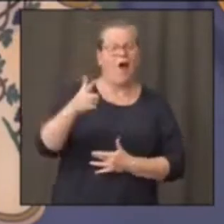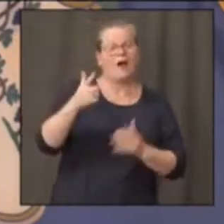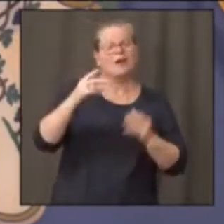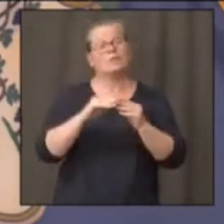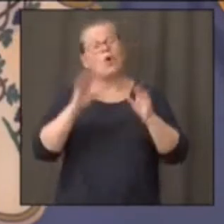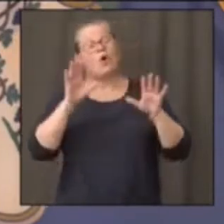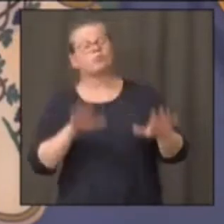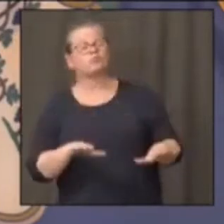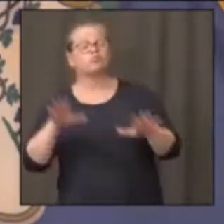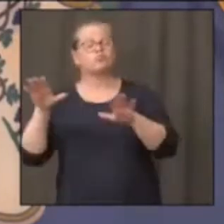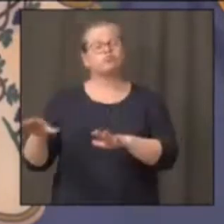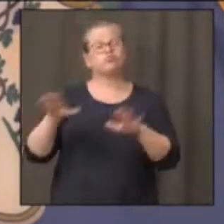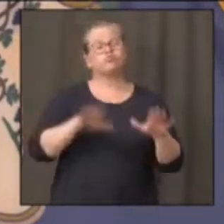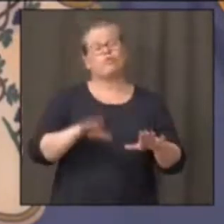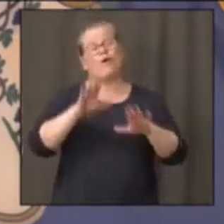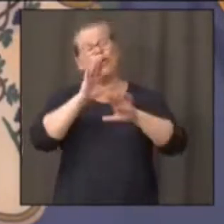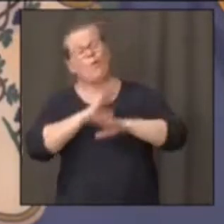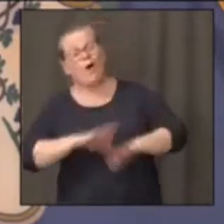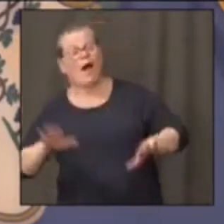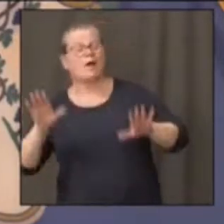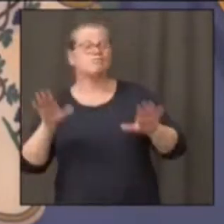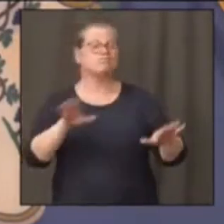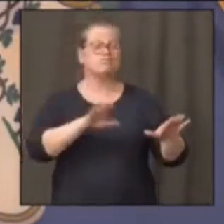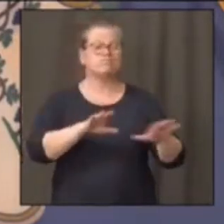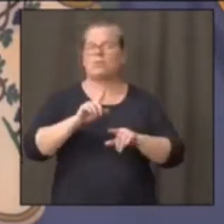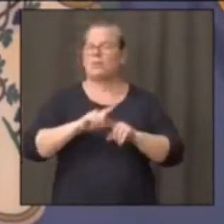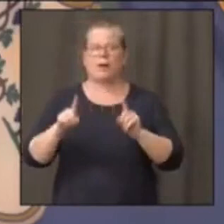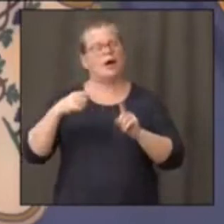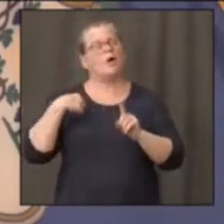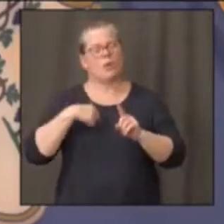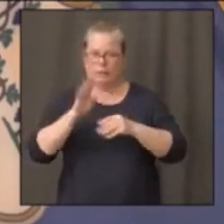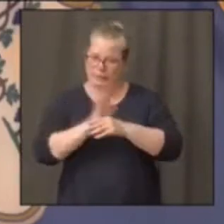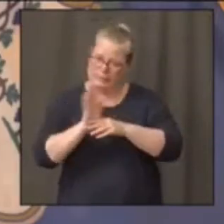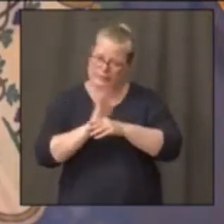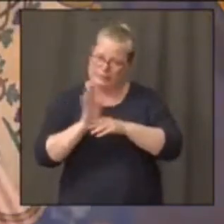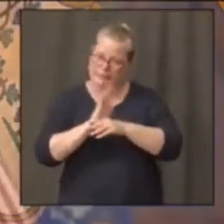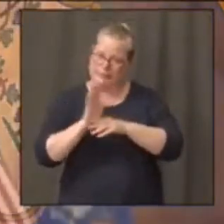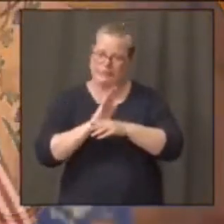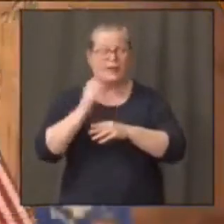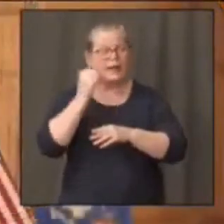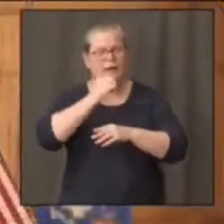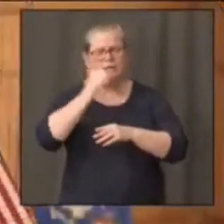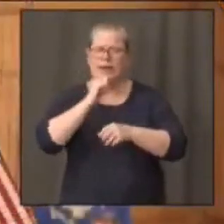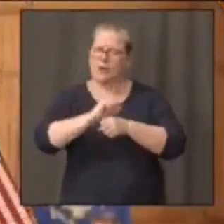and some folks paying special attention to this every day. Thank you, everybody. Good to see you.